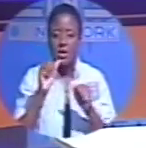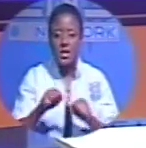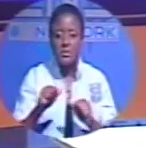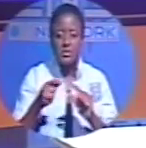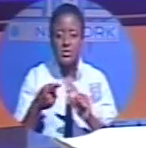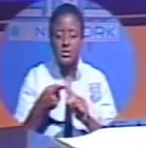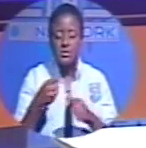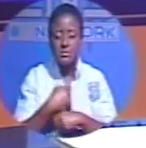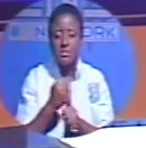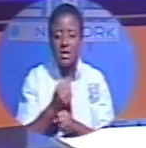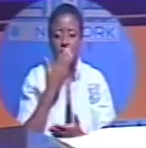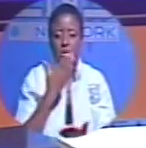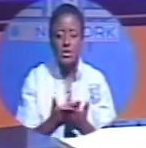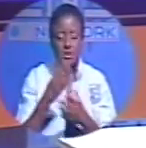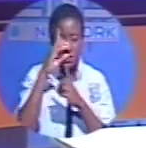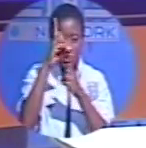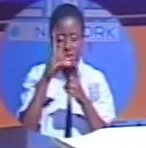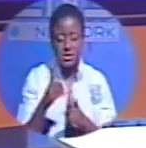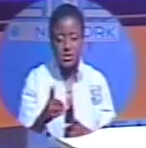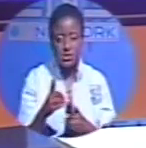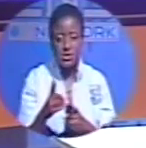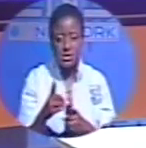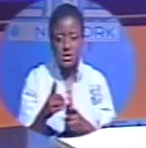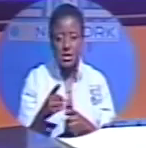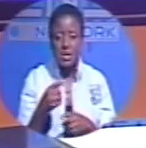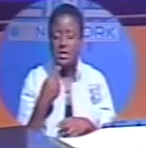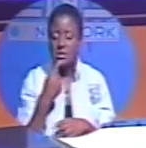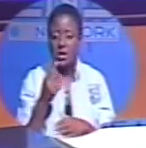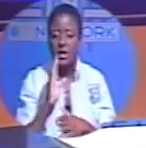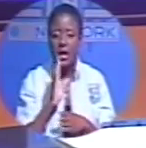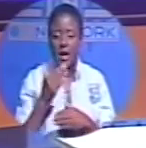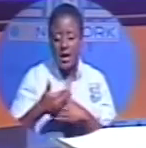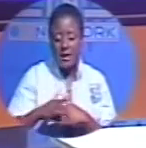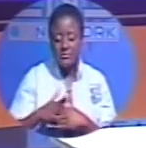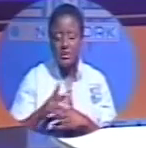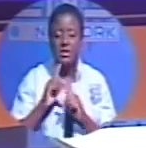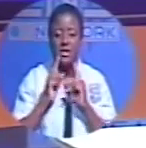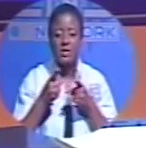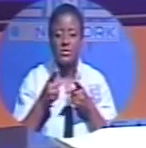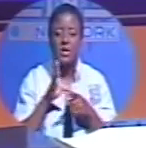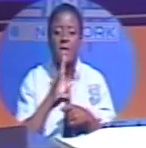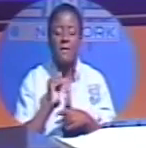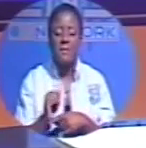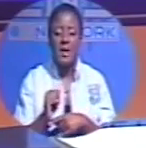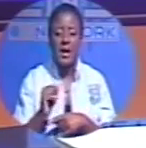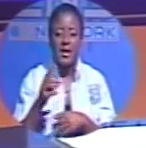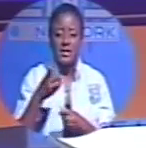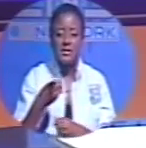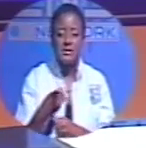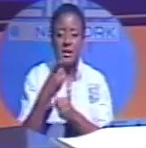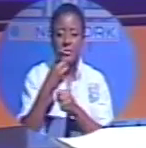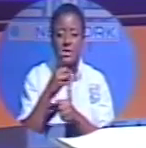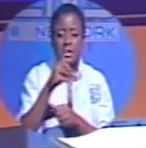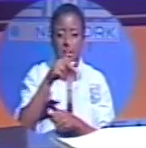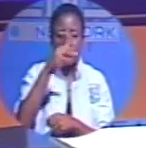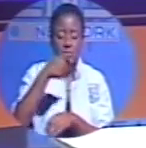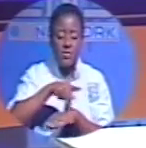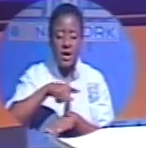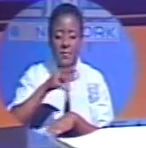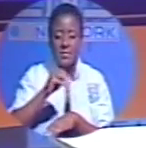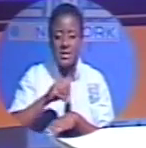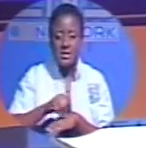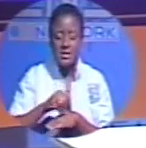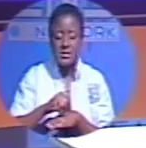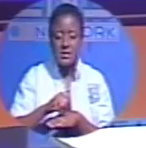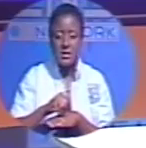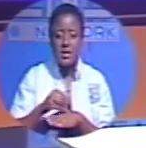came after the announcement by the Deputy Prime Minister, the Honorable Philip Davis, recently that the Island Palm Hotel, purchased